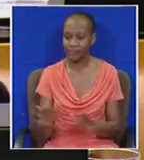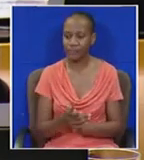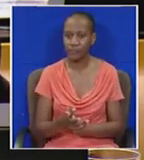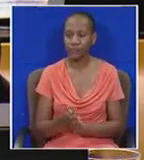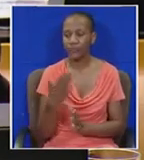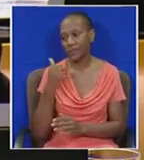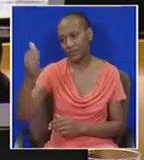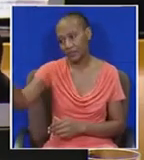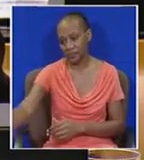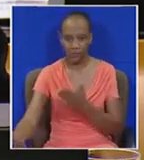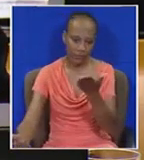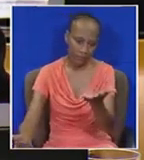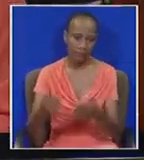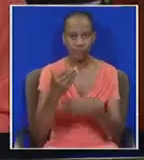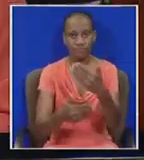Whip continue.